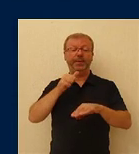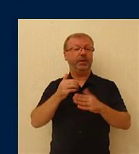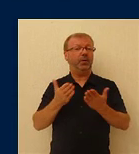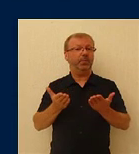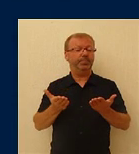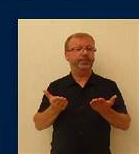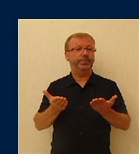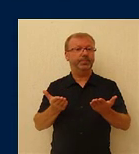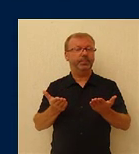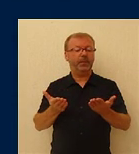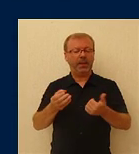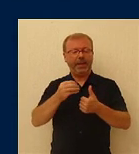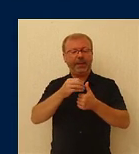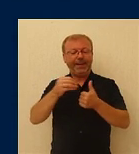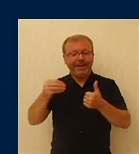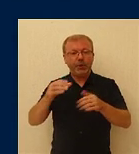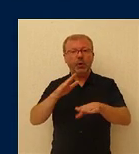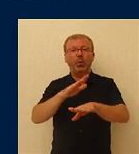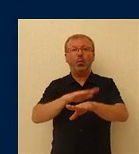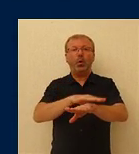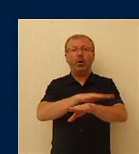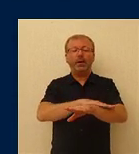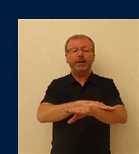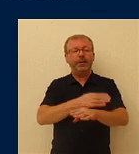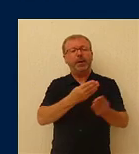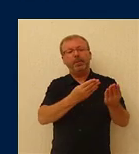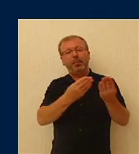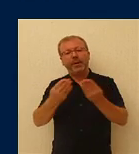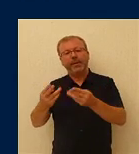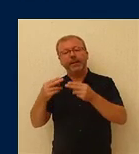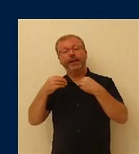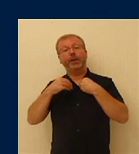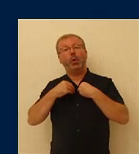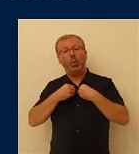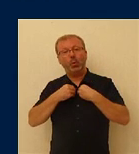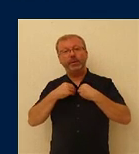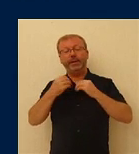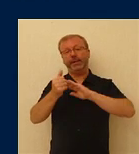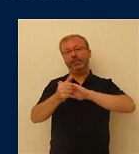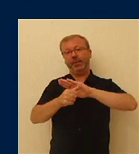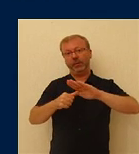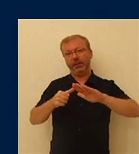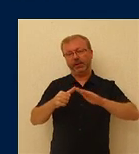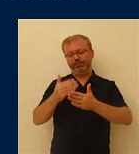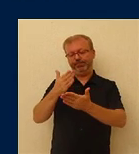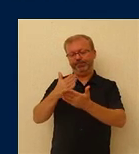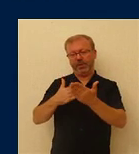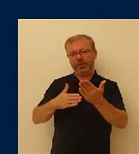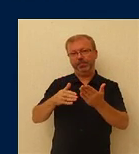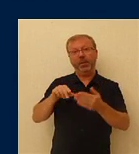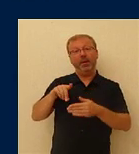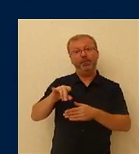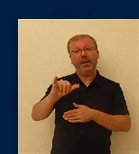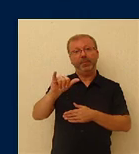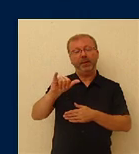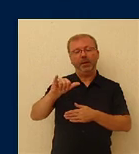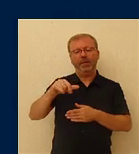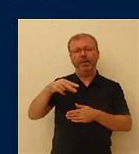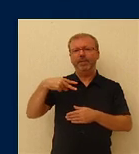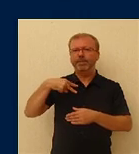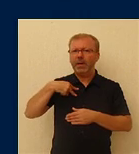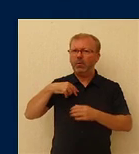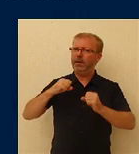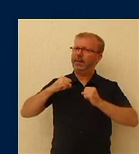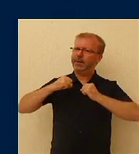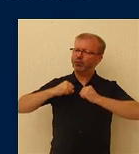walk yields its own experience. Some may be profound experiences, while other times